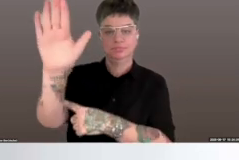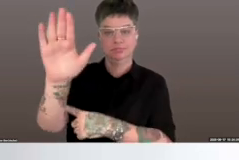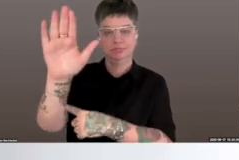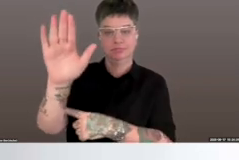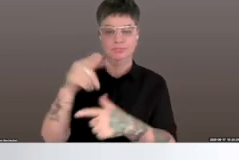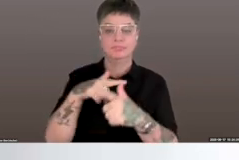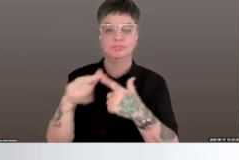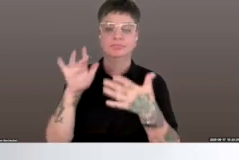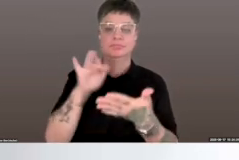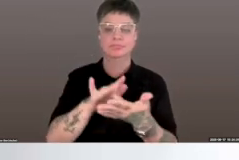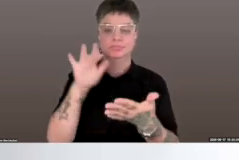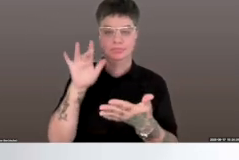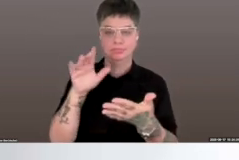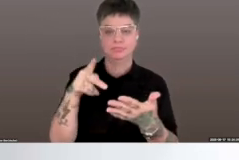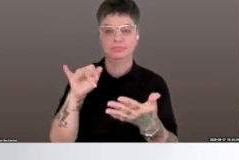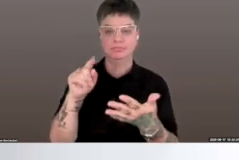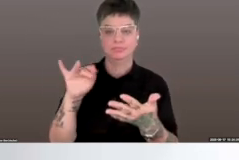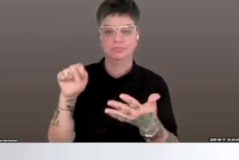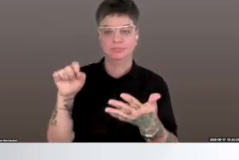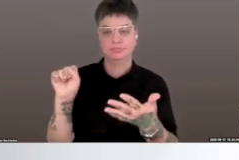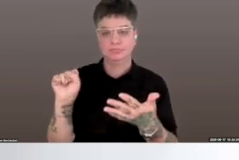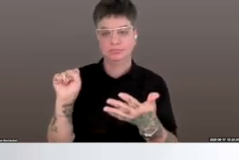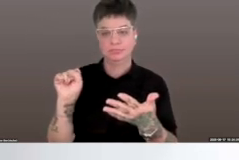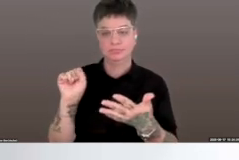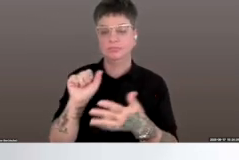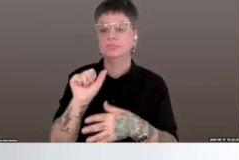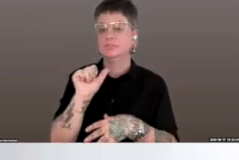participants and unmute myself.